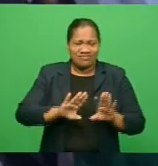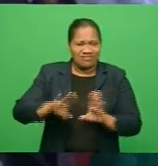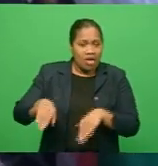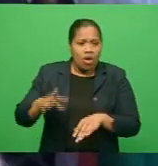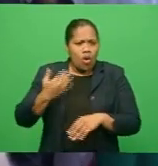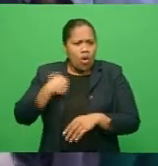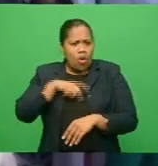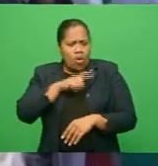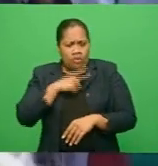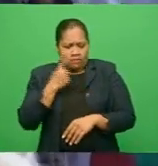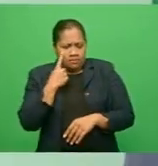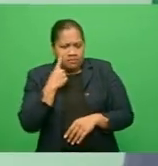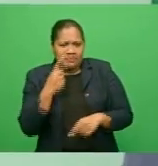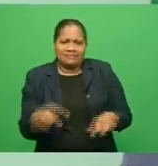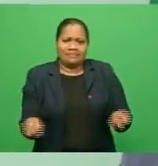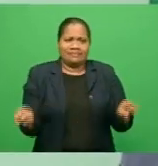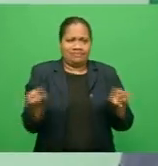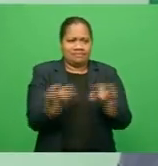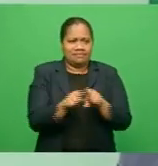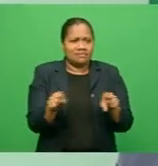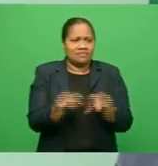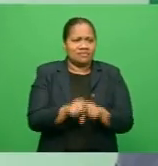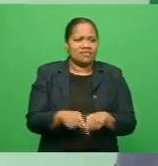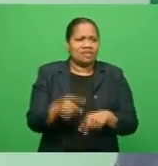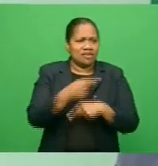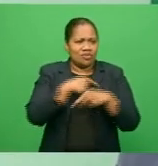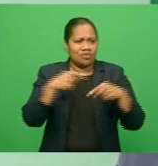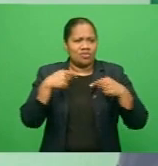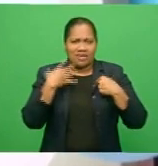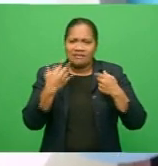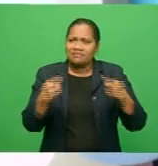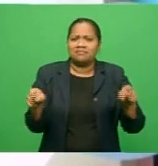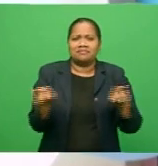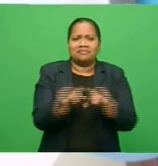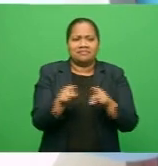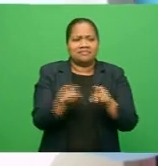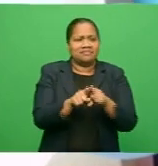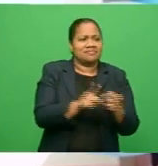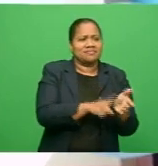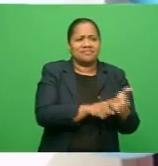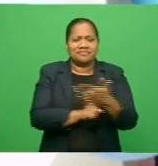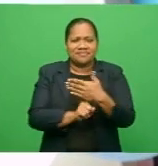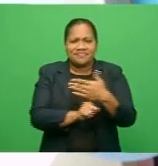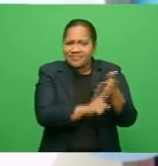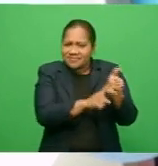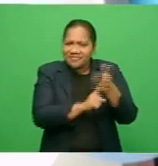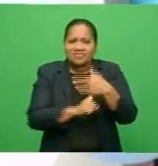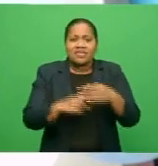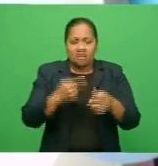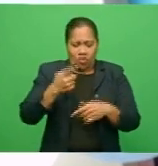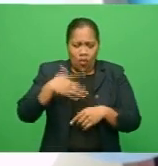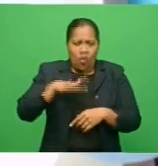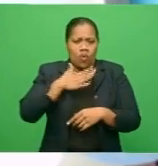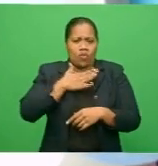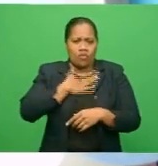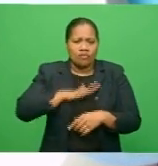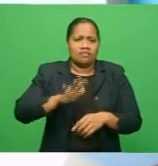the same anthem. We all wave the same flag. And we all want the same great things for our